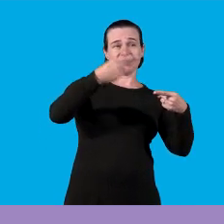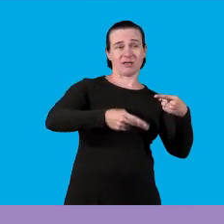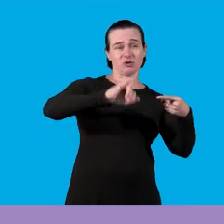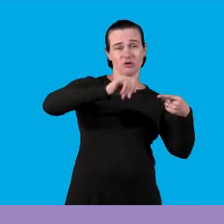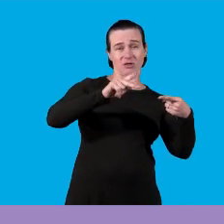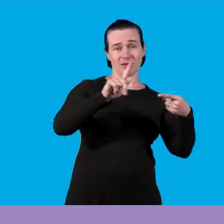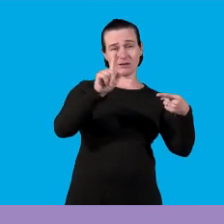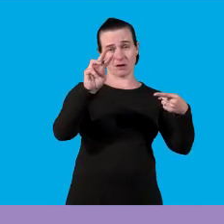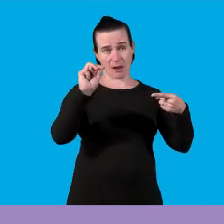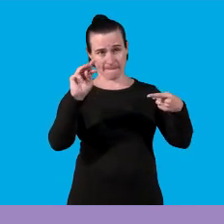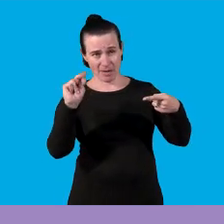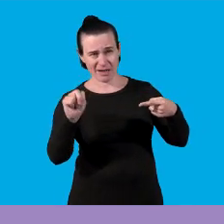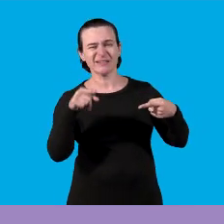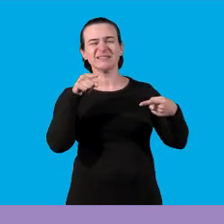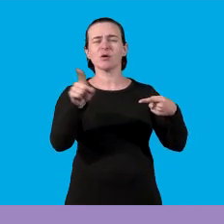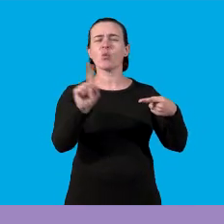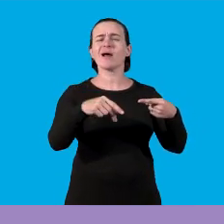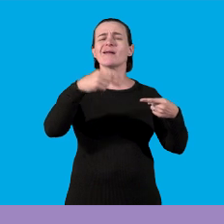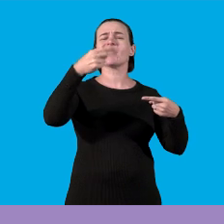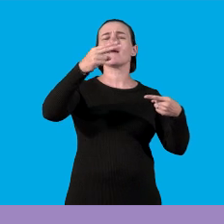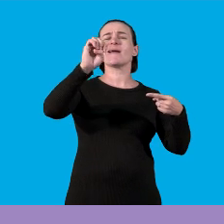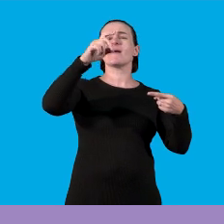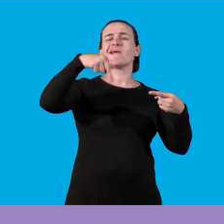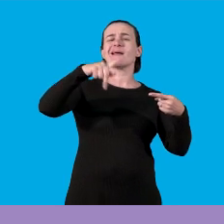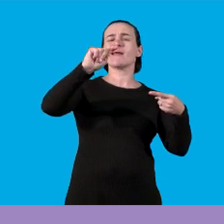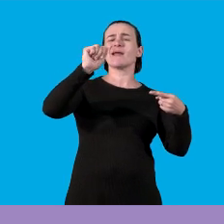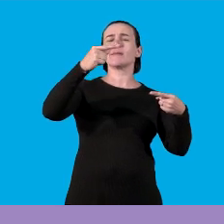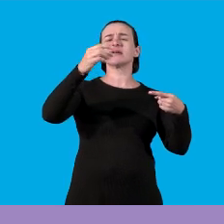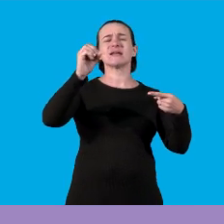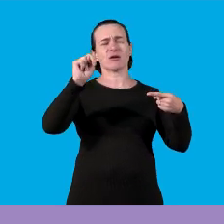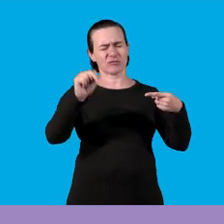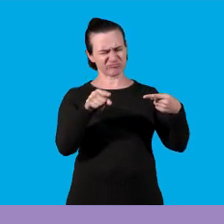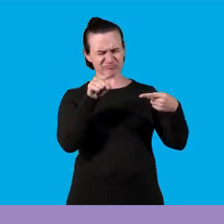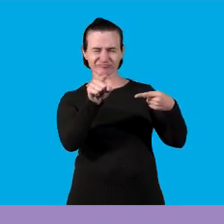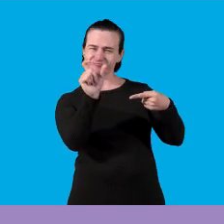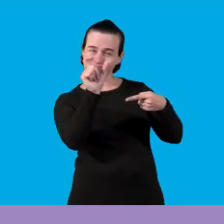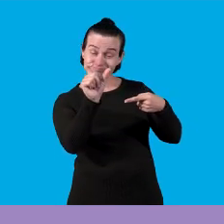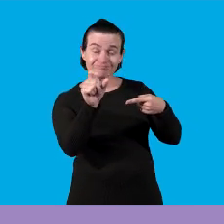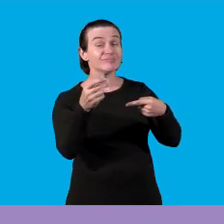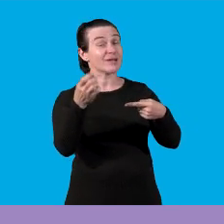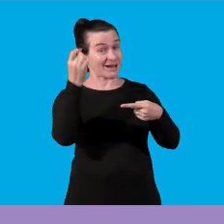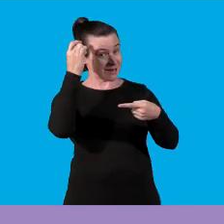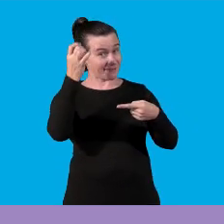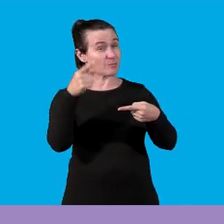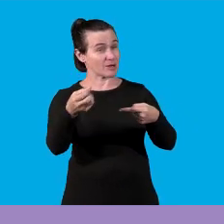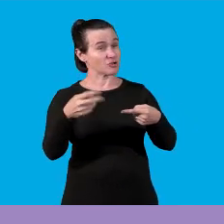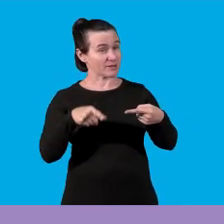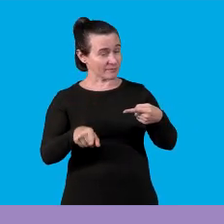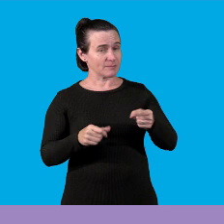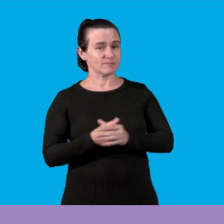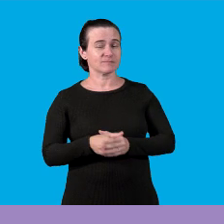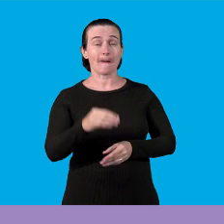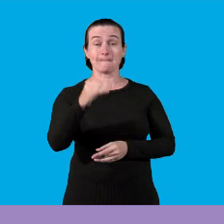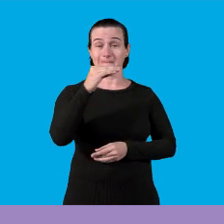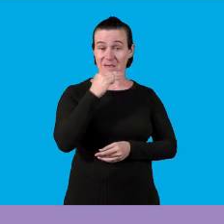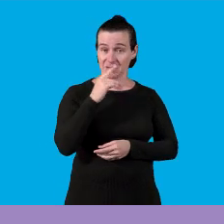GHJKLMN is a regular heptagon. Again, I said that gives us information, and therefore